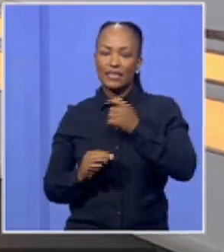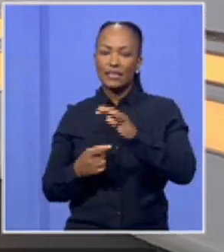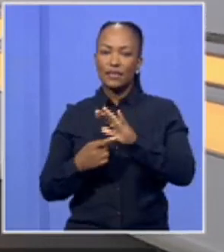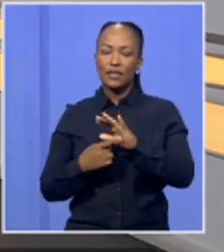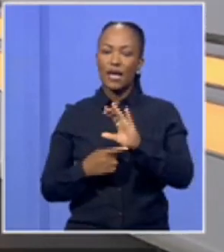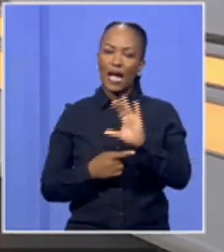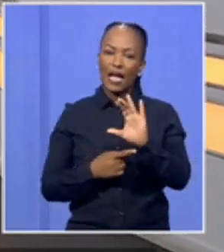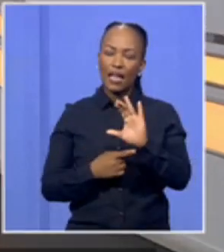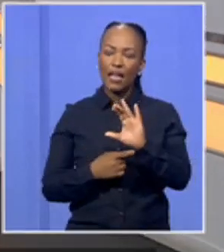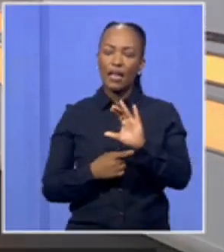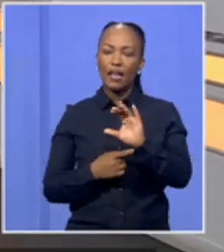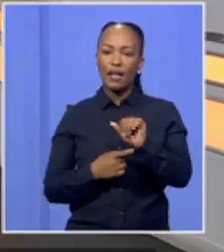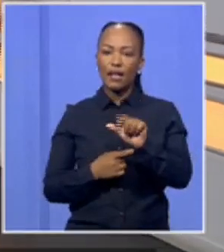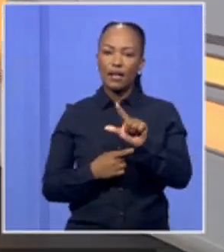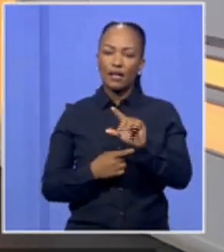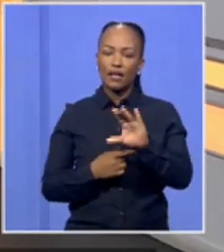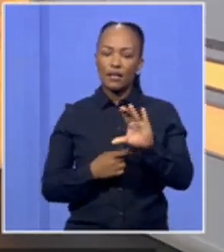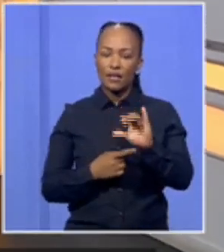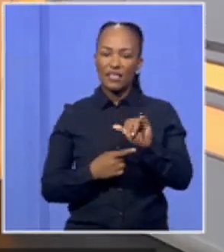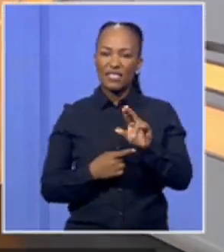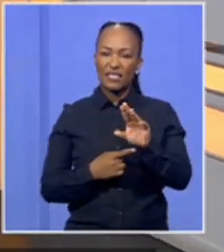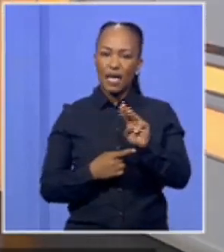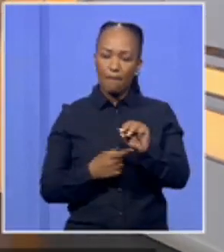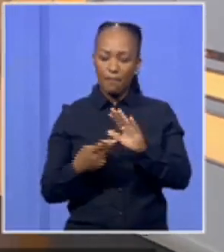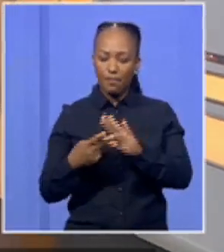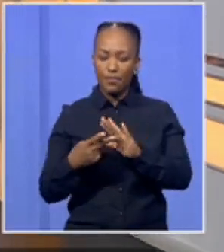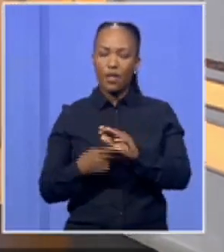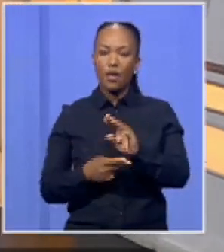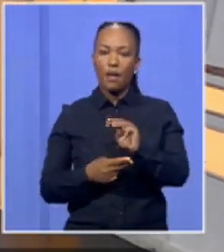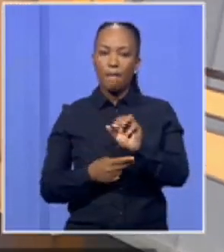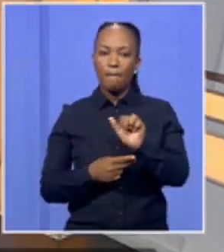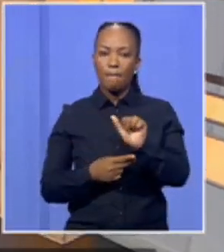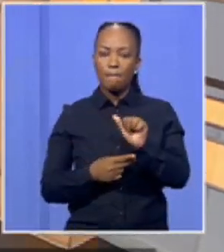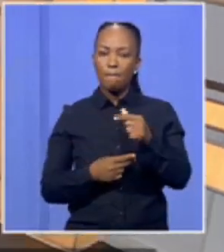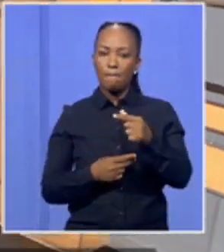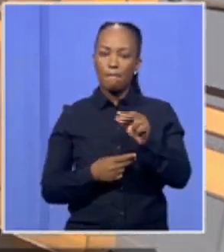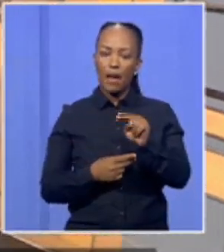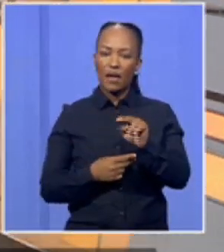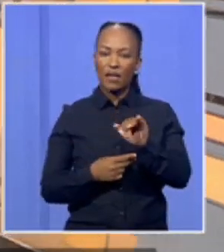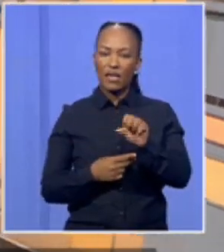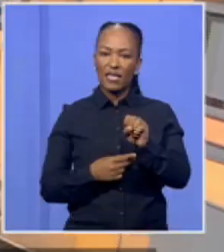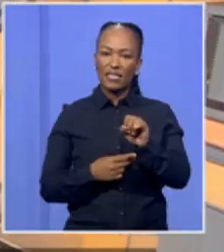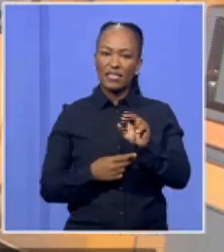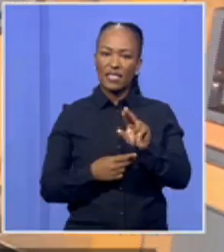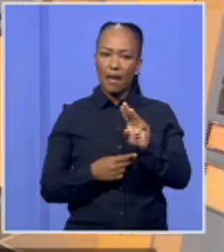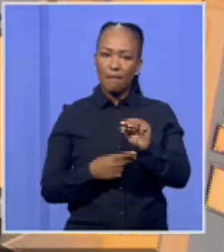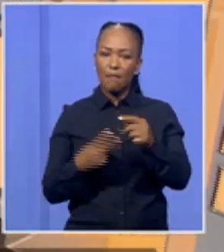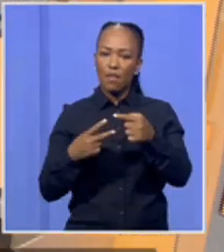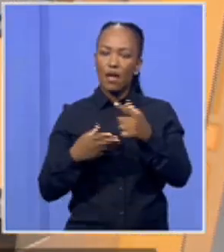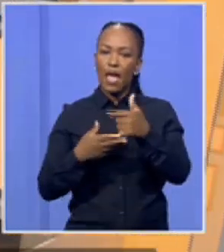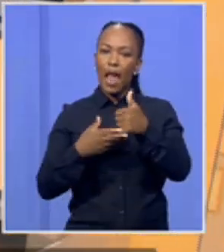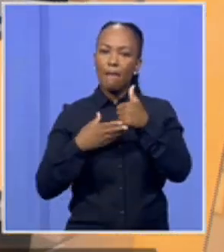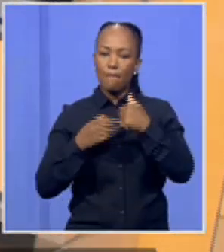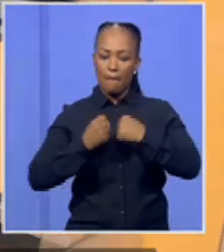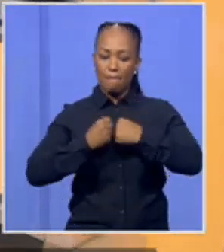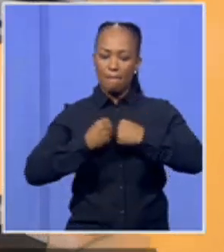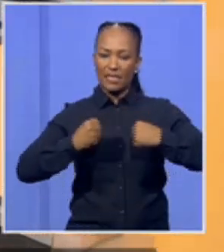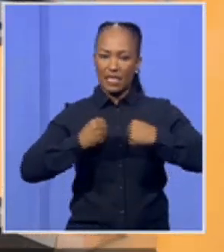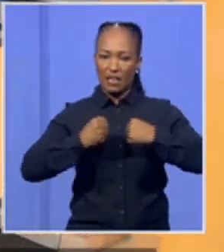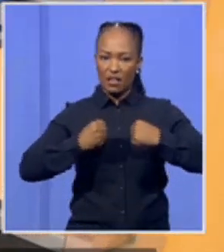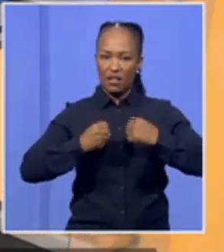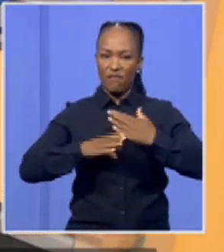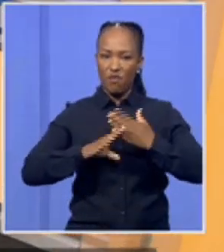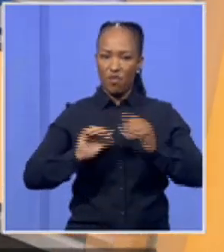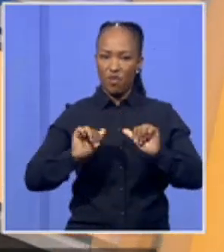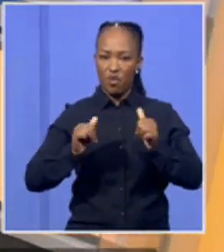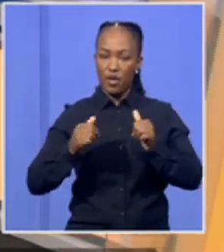then play in terms of muscle function. Yes, of course. So generally electrolytes, so also magnesium and calcium, are